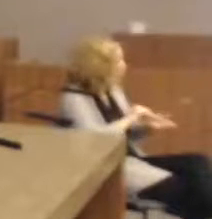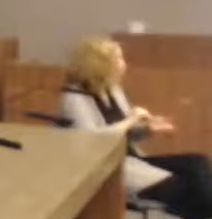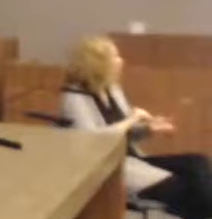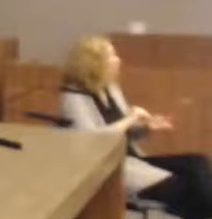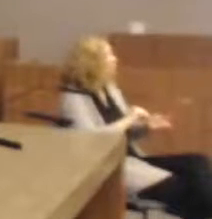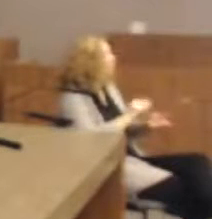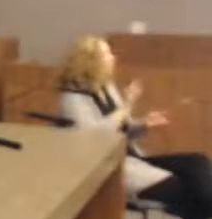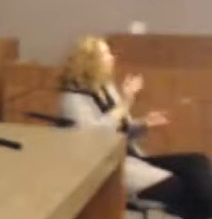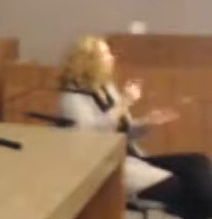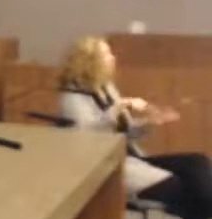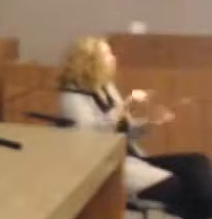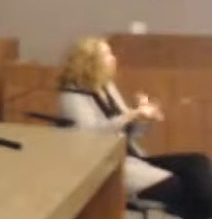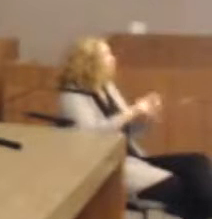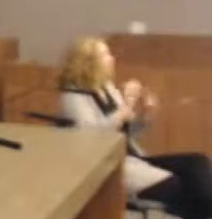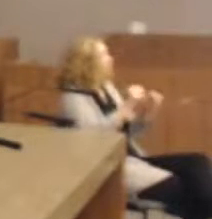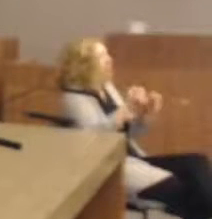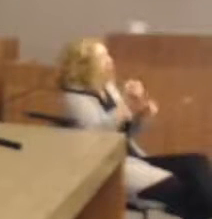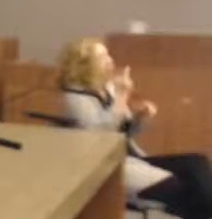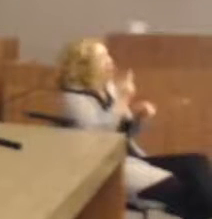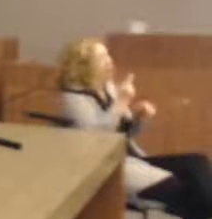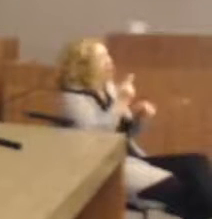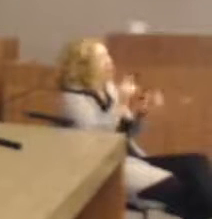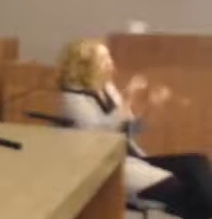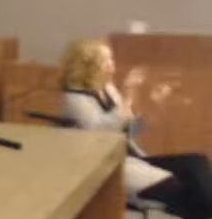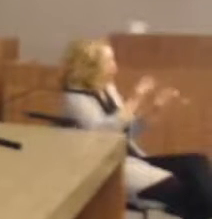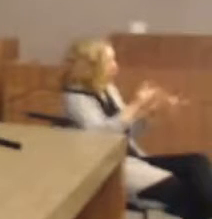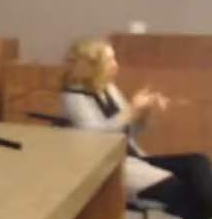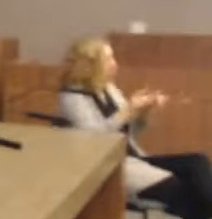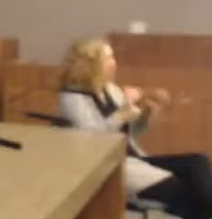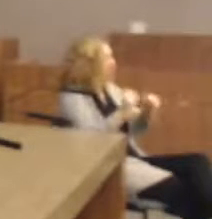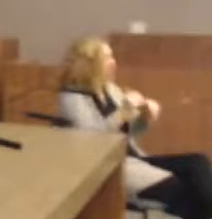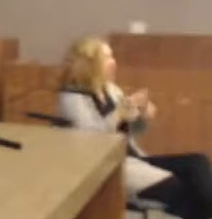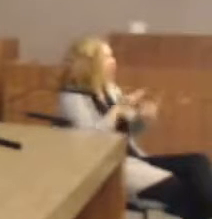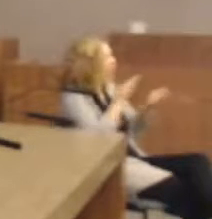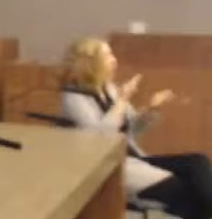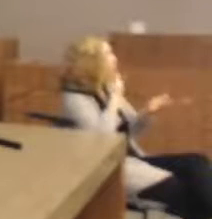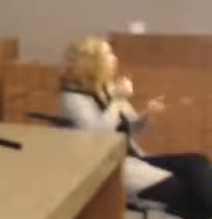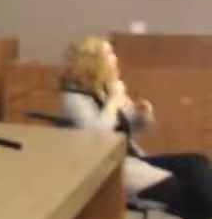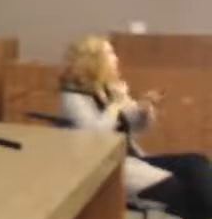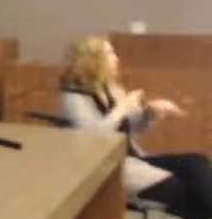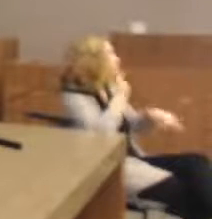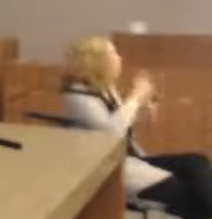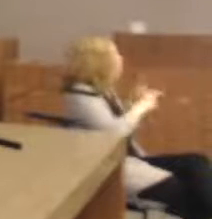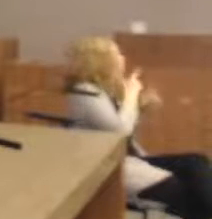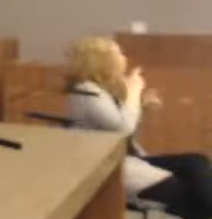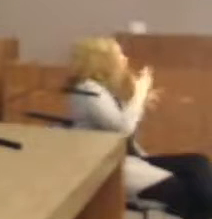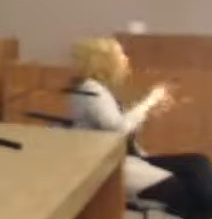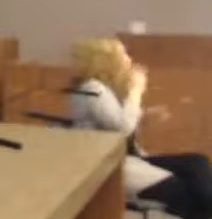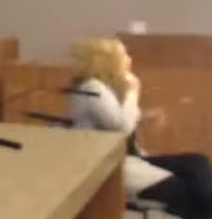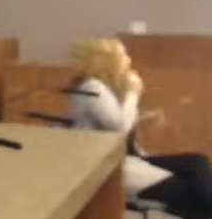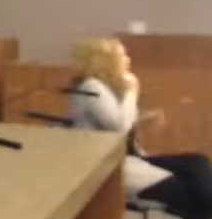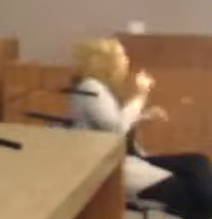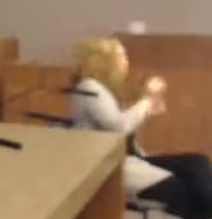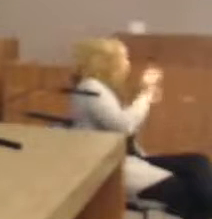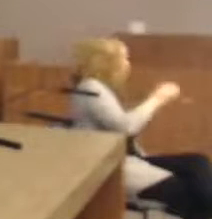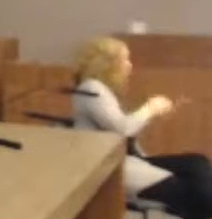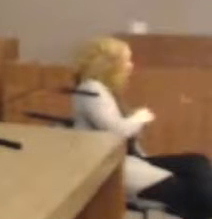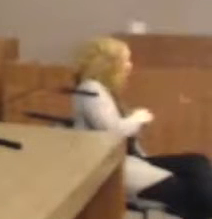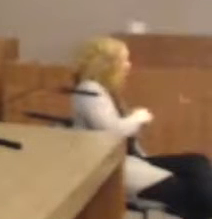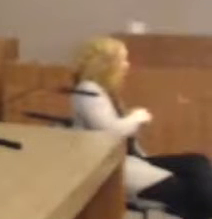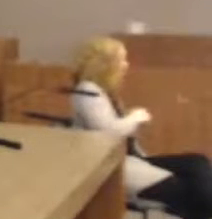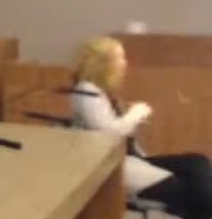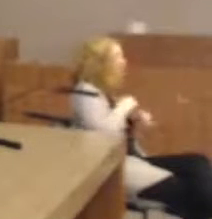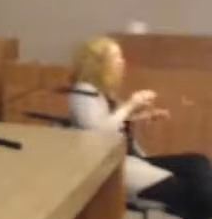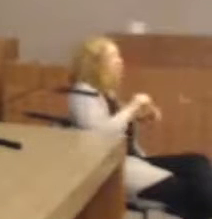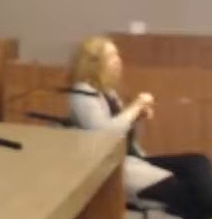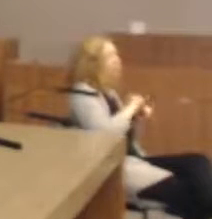understand trauma and then can provide responses that are better for people who've experienced trauma, right? To lean into people rather than away. I do a training